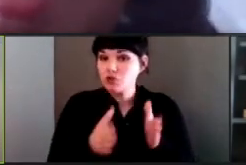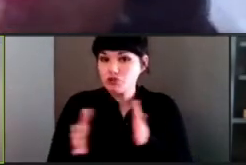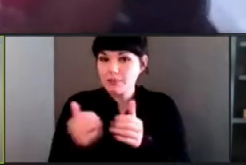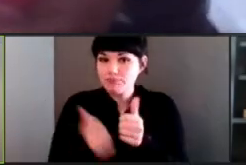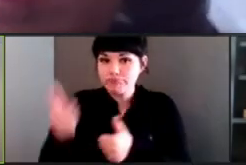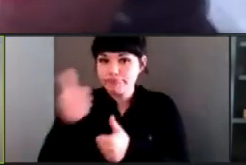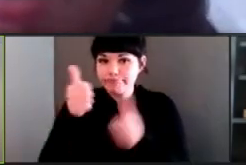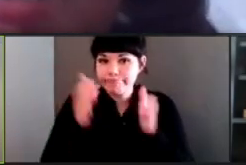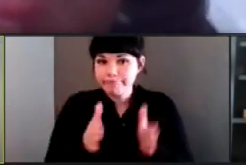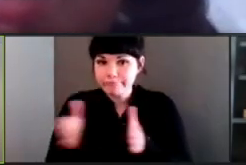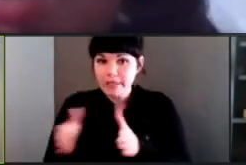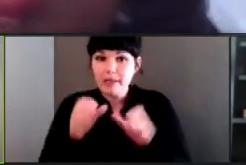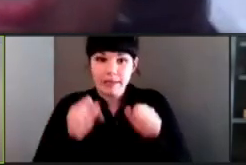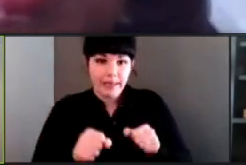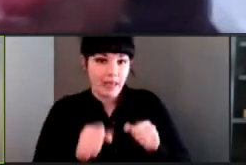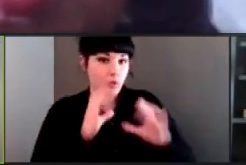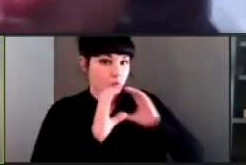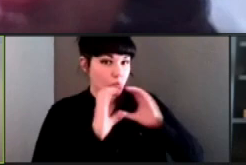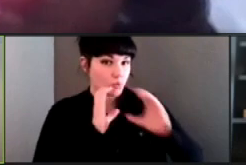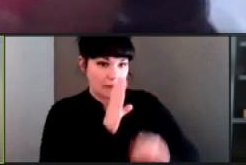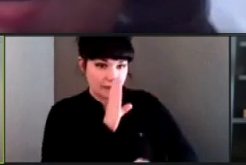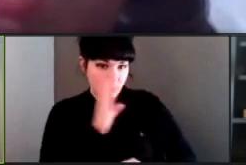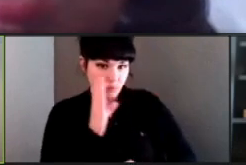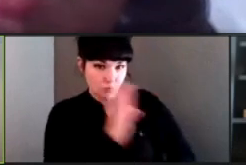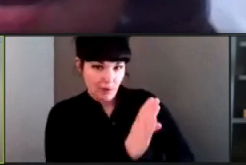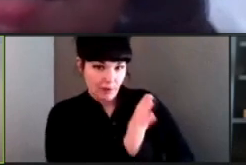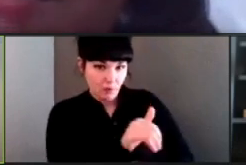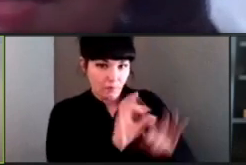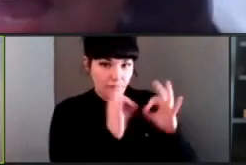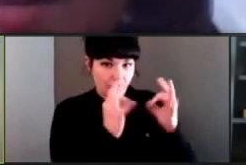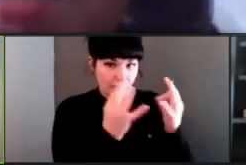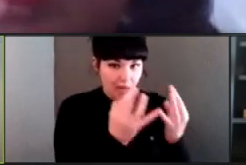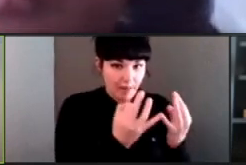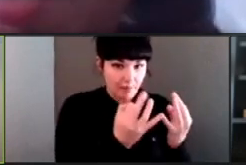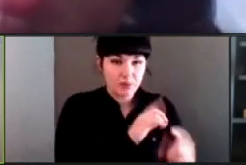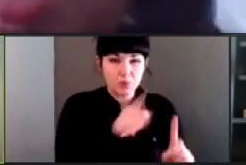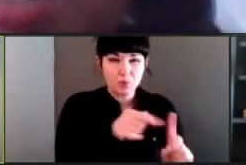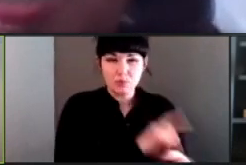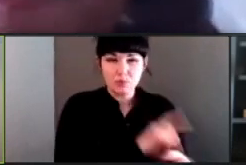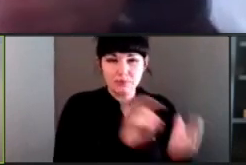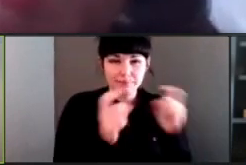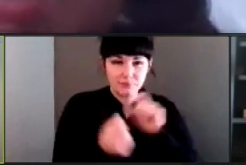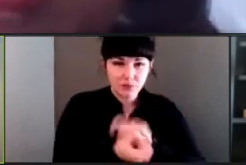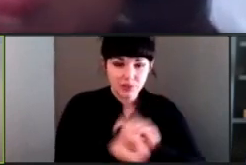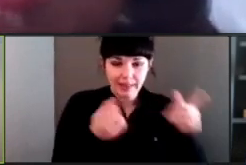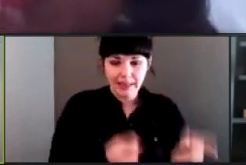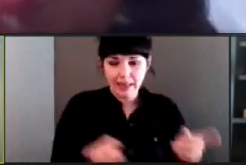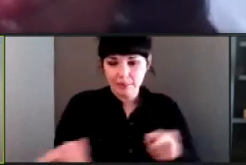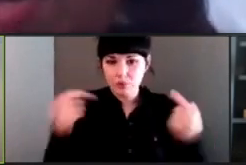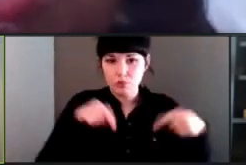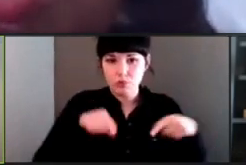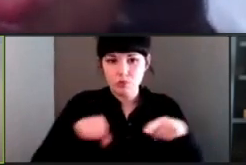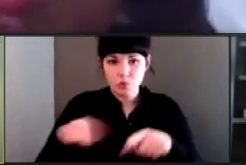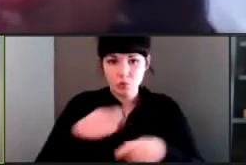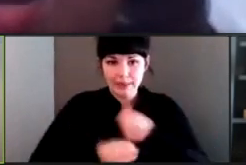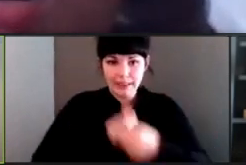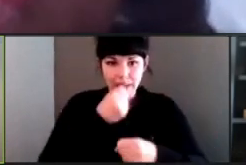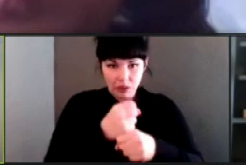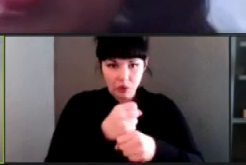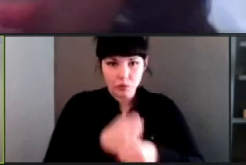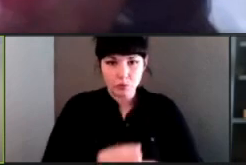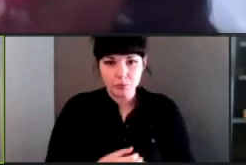to be flexible and pivot, you know, due to the virus throughout the year. And so we